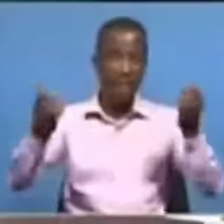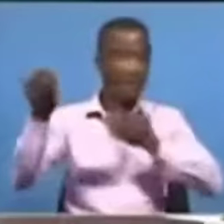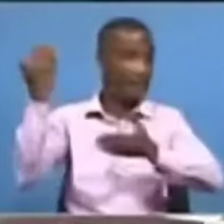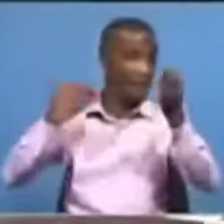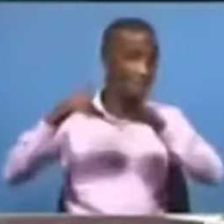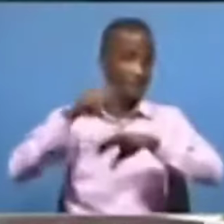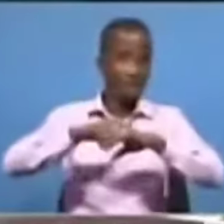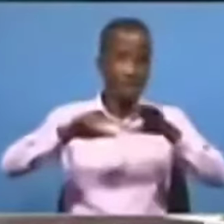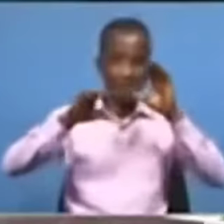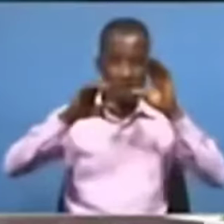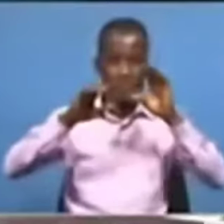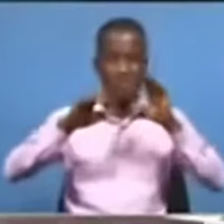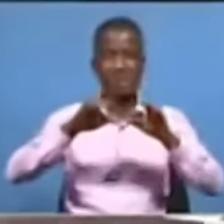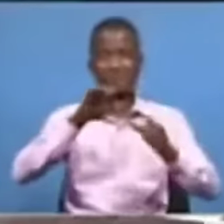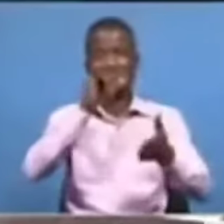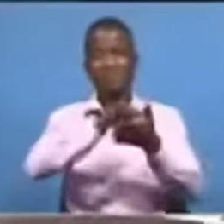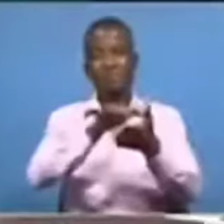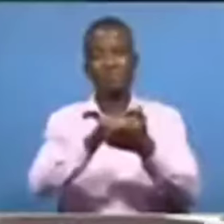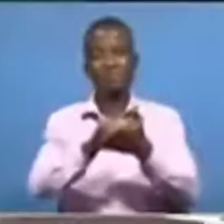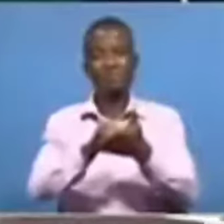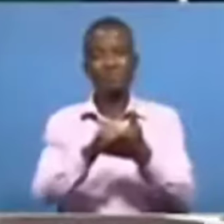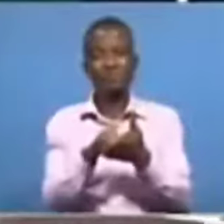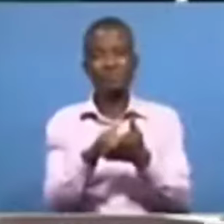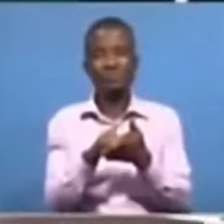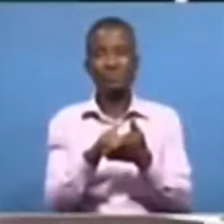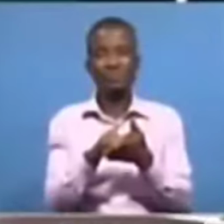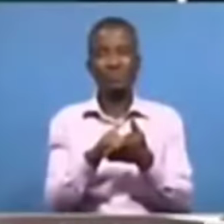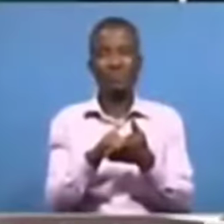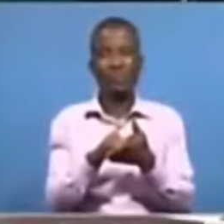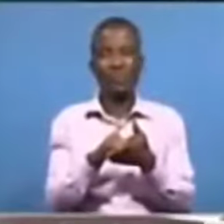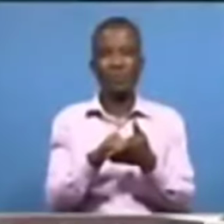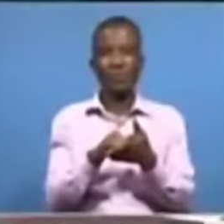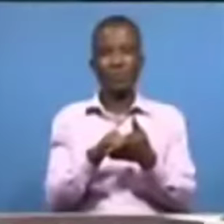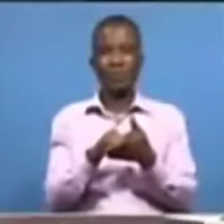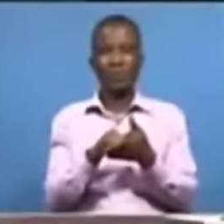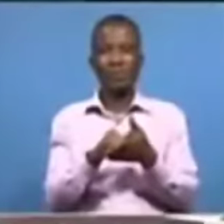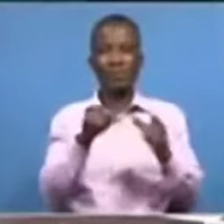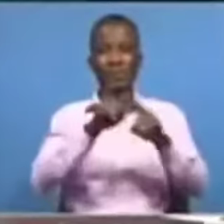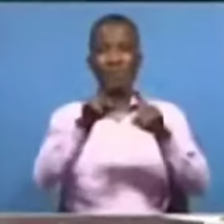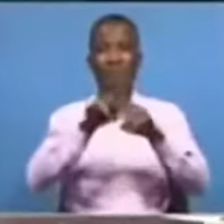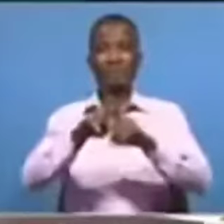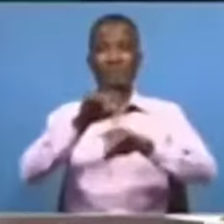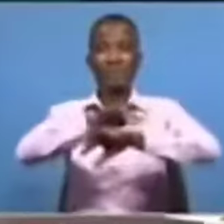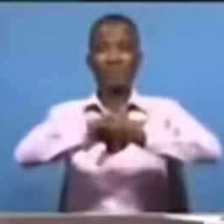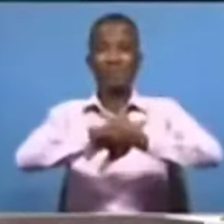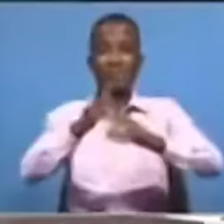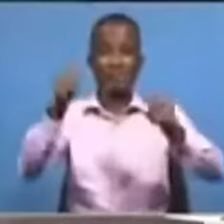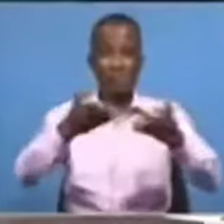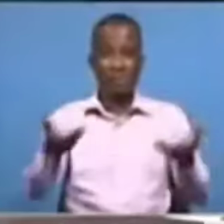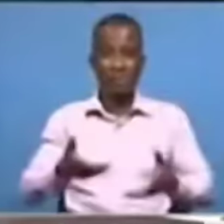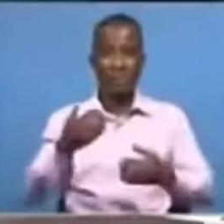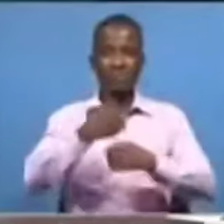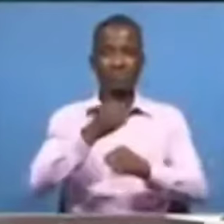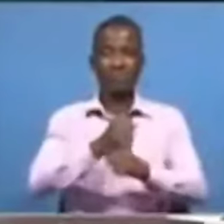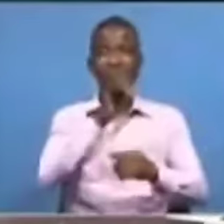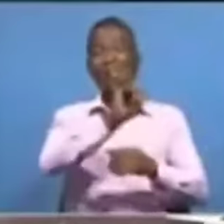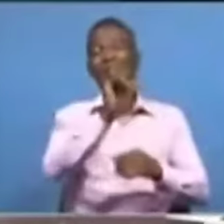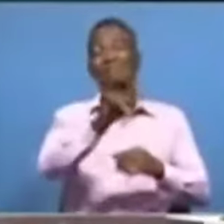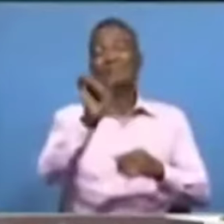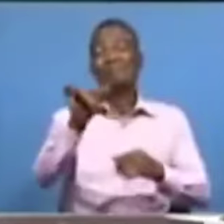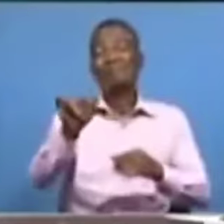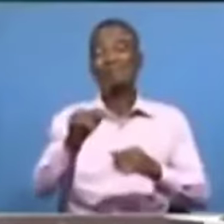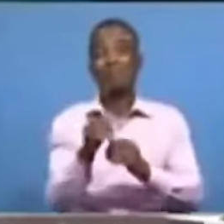the presidential oath was akin to the coronation oath of the Queen of England and didn't constitute a Bill of Rights and all